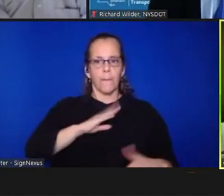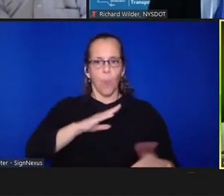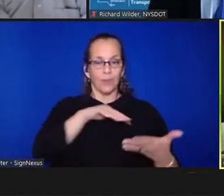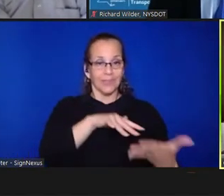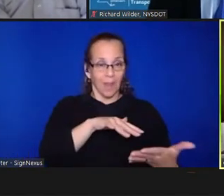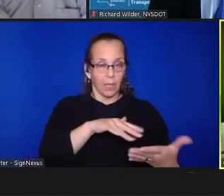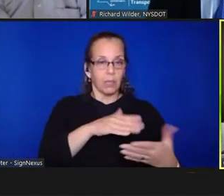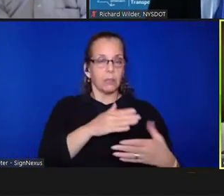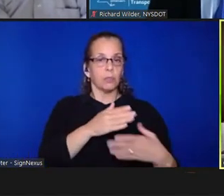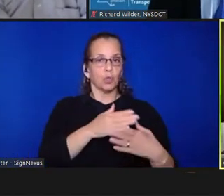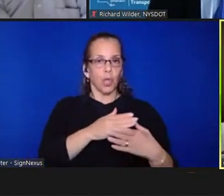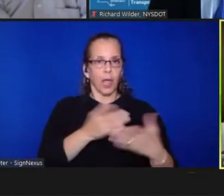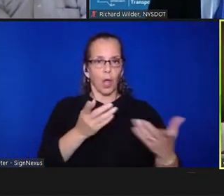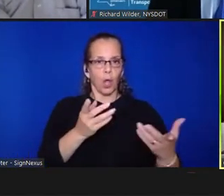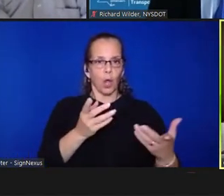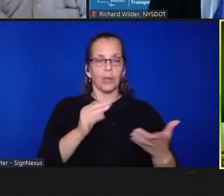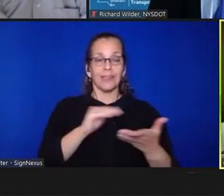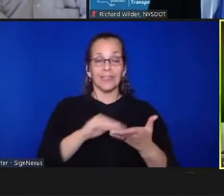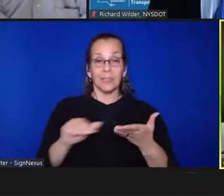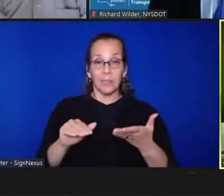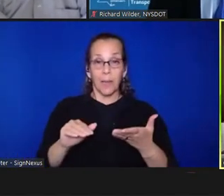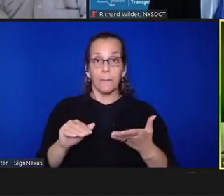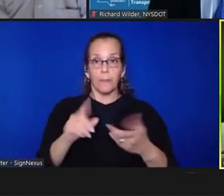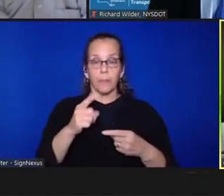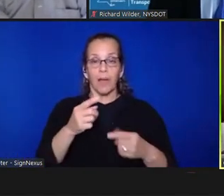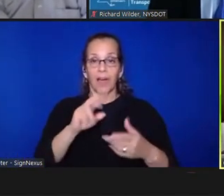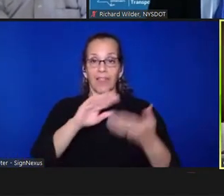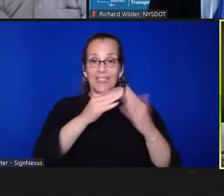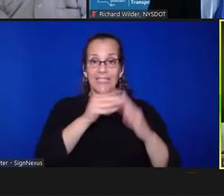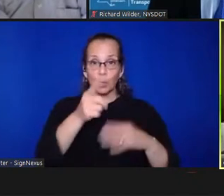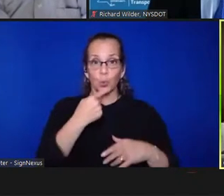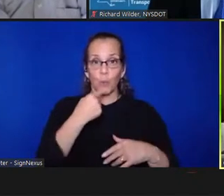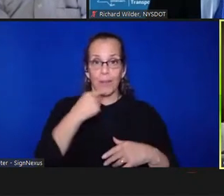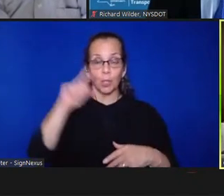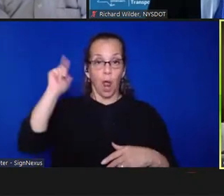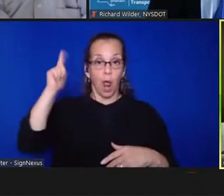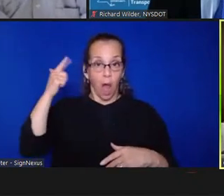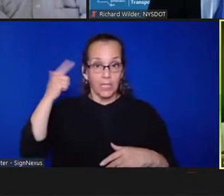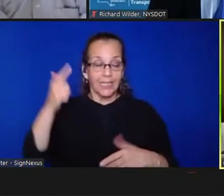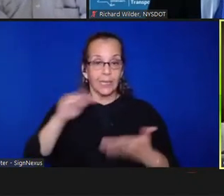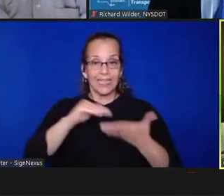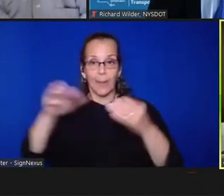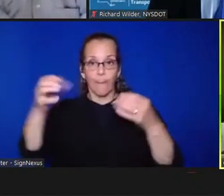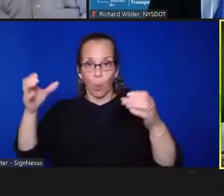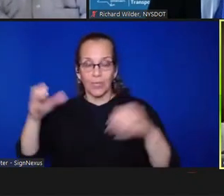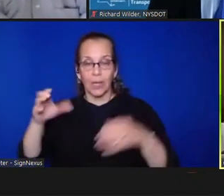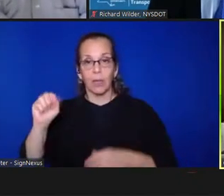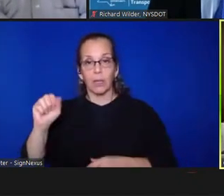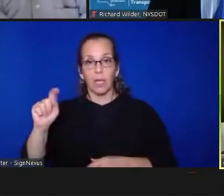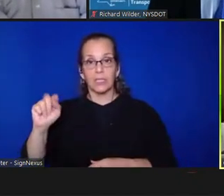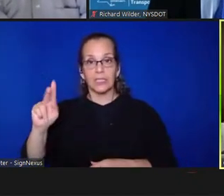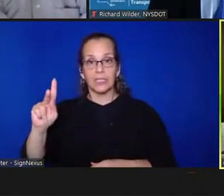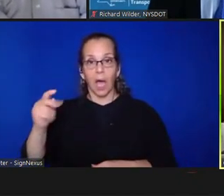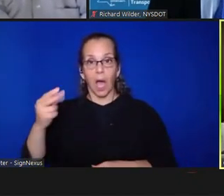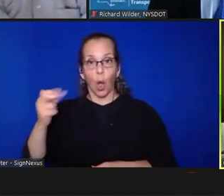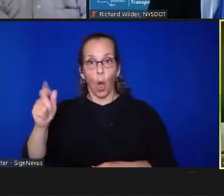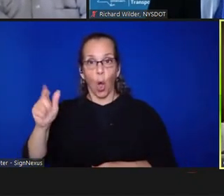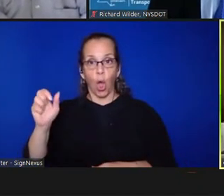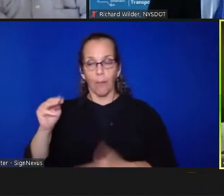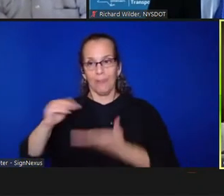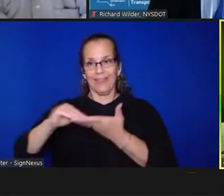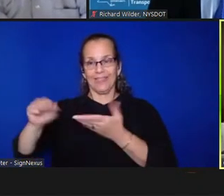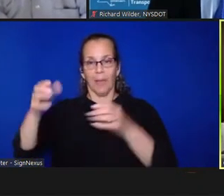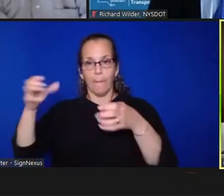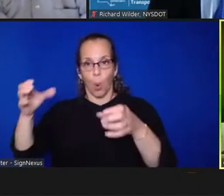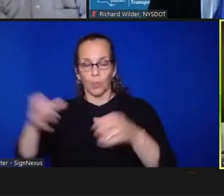exempt motorcycles Stockholm exempts motorcycle cycle London exempts motorcycles providing they meet the minimum EU